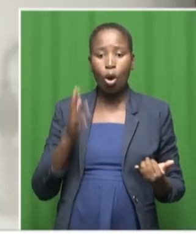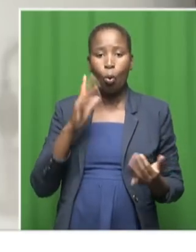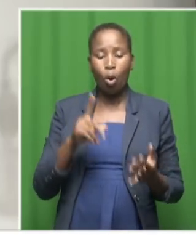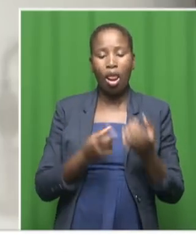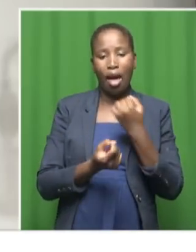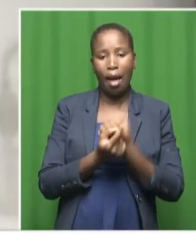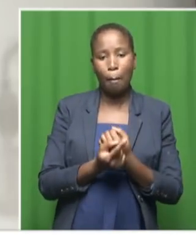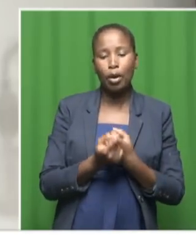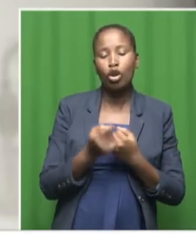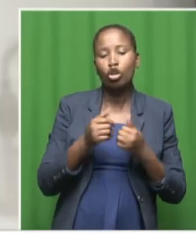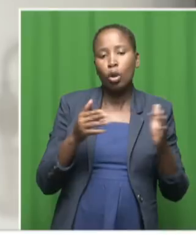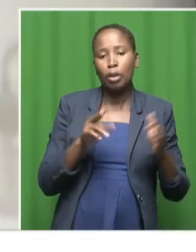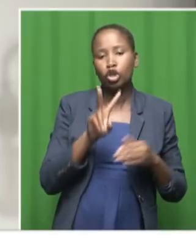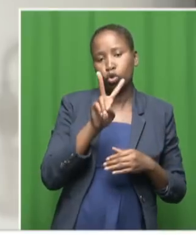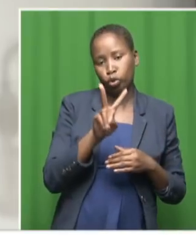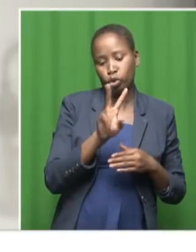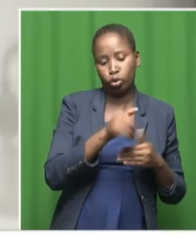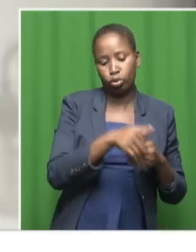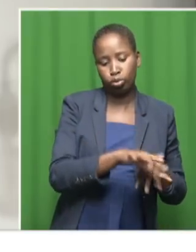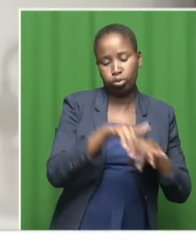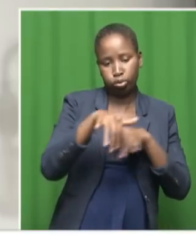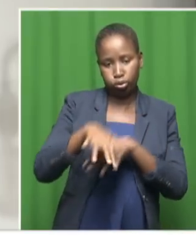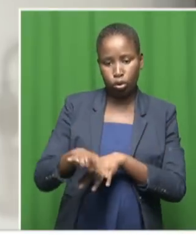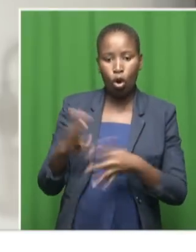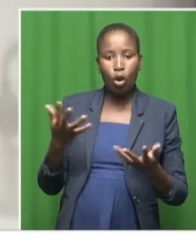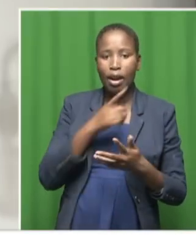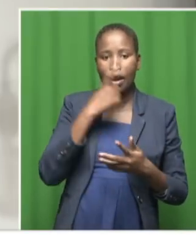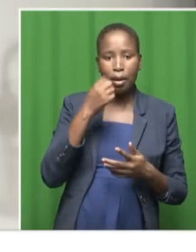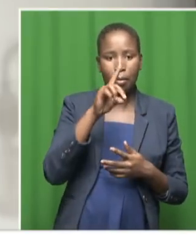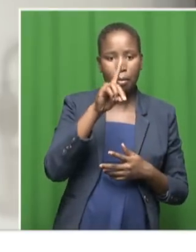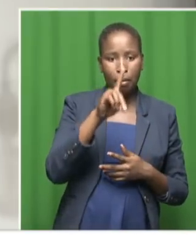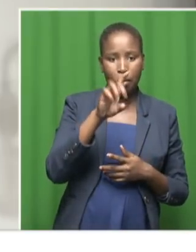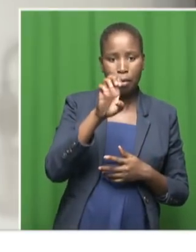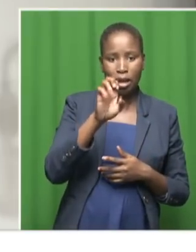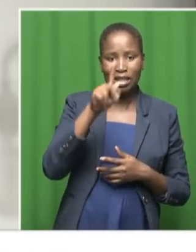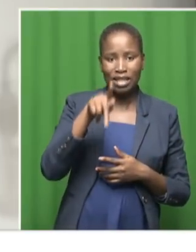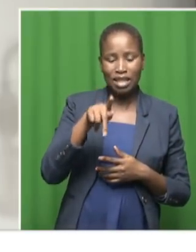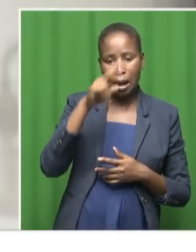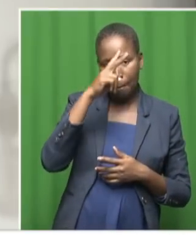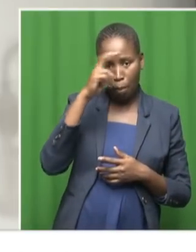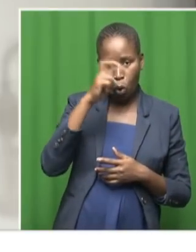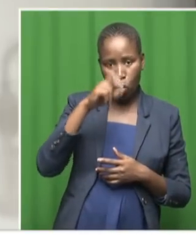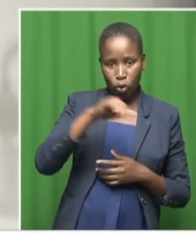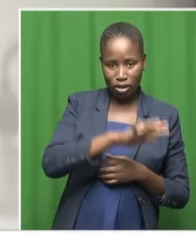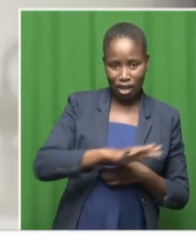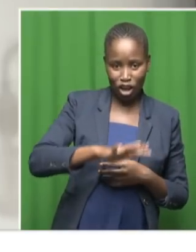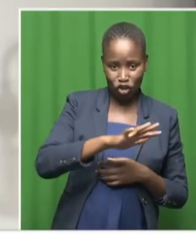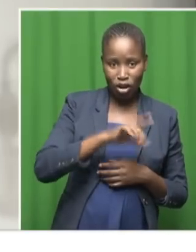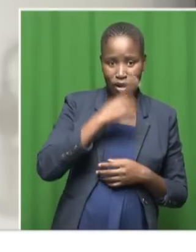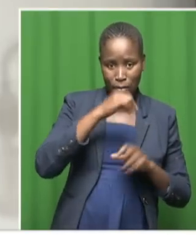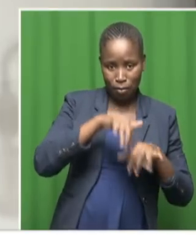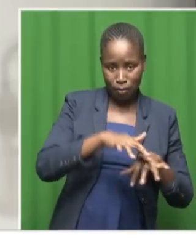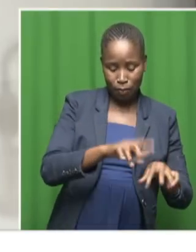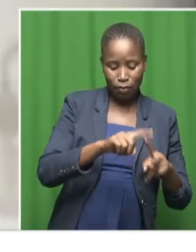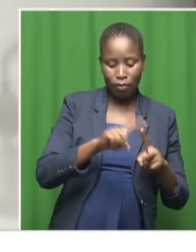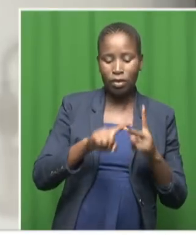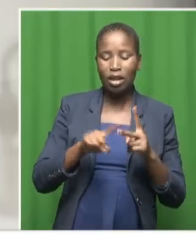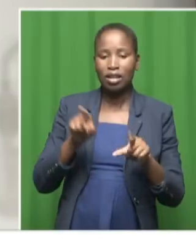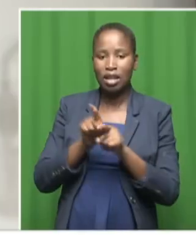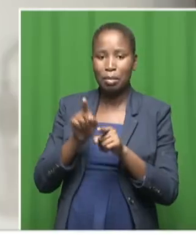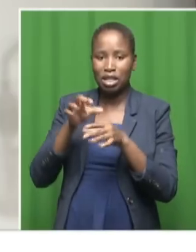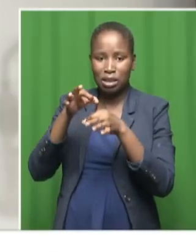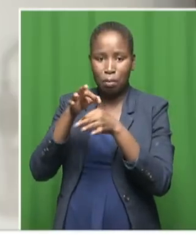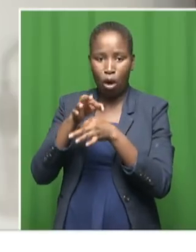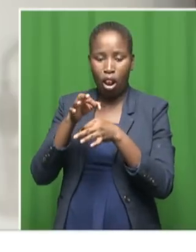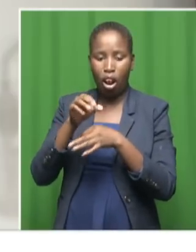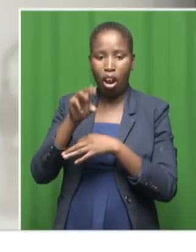those beaches. We're opening the deep blue section at Strand, as well as Small Bay at Blauberg,